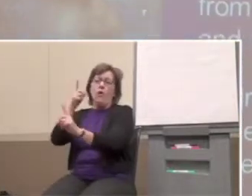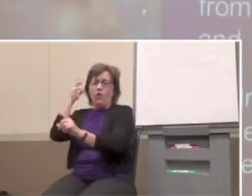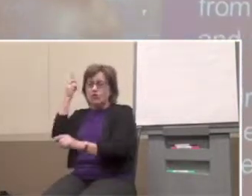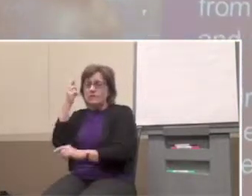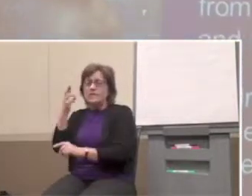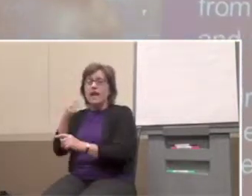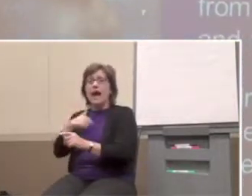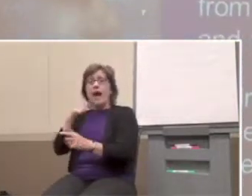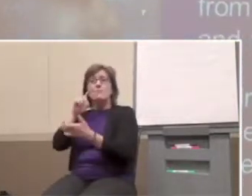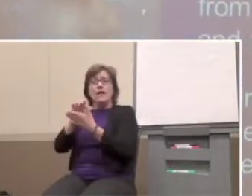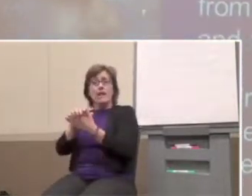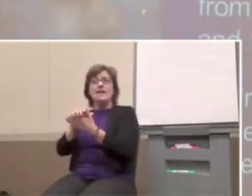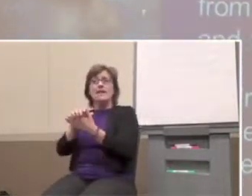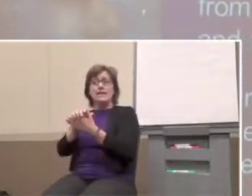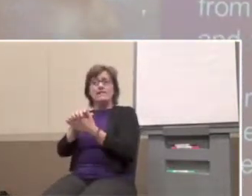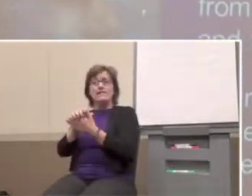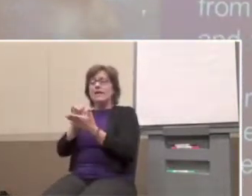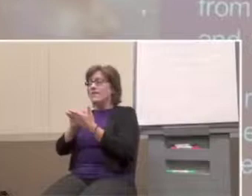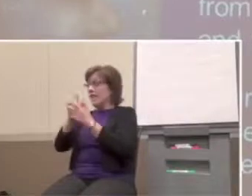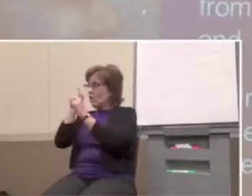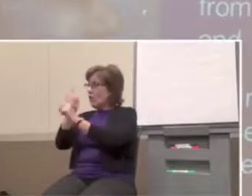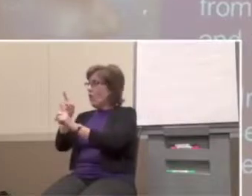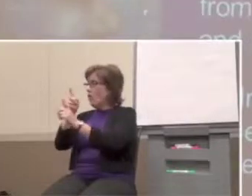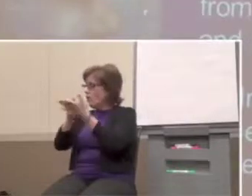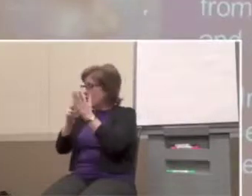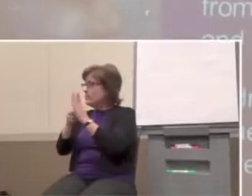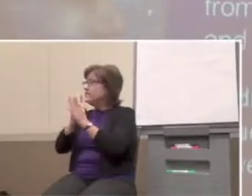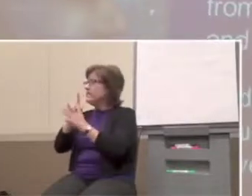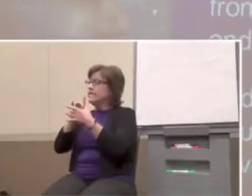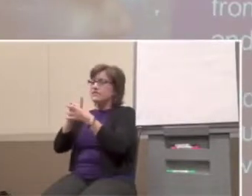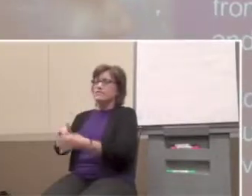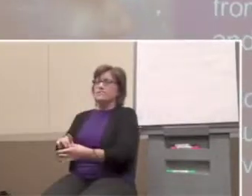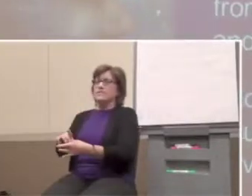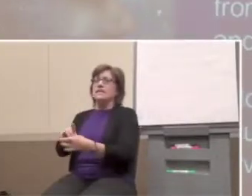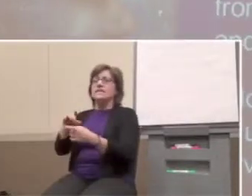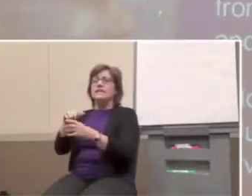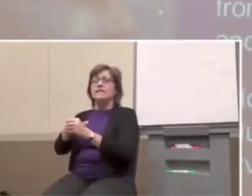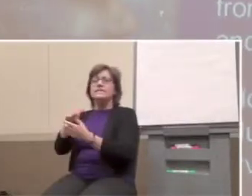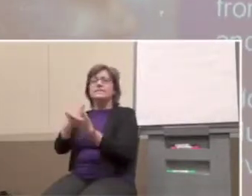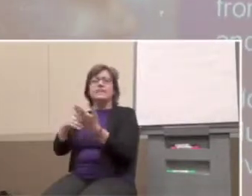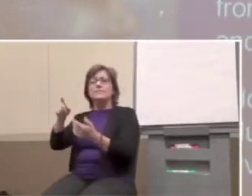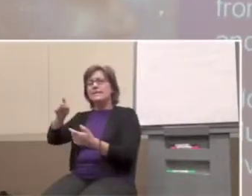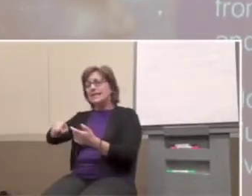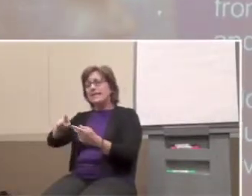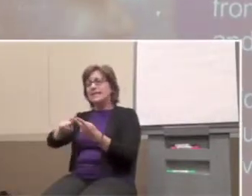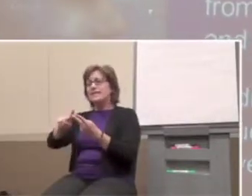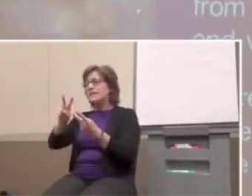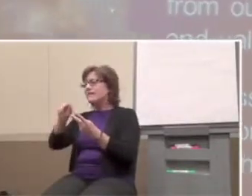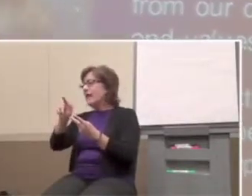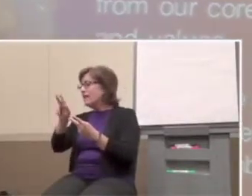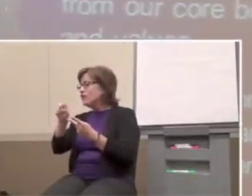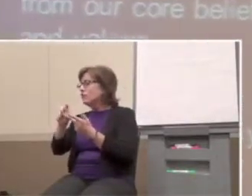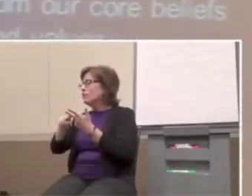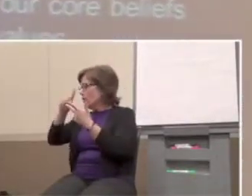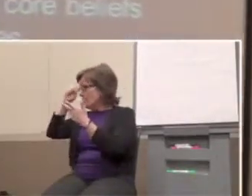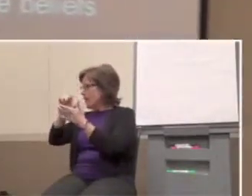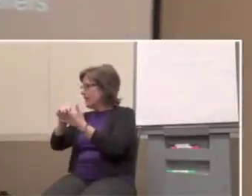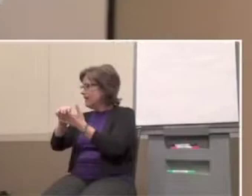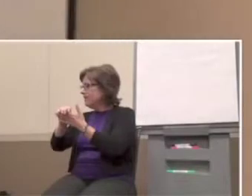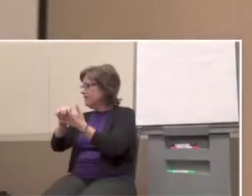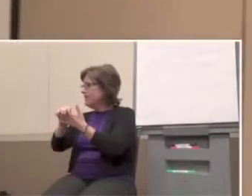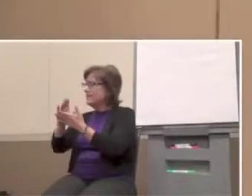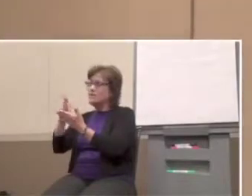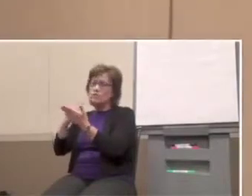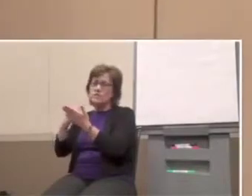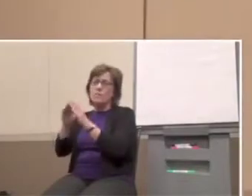goal or purpose is rooted usually in some need, value, or belief to some degree. And